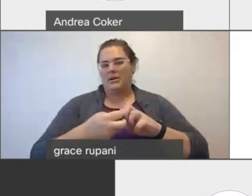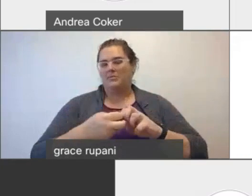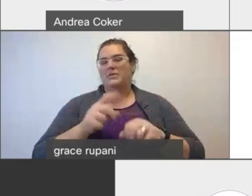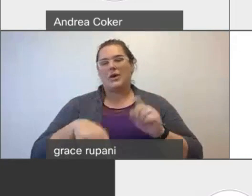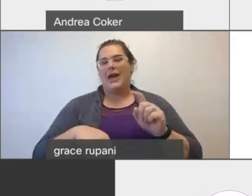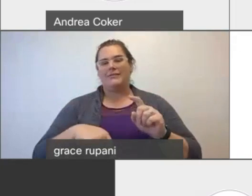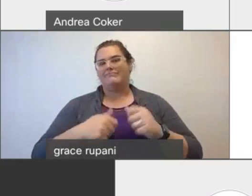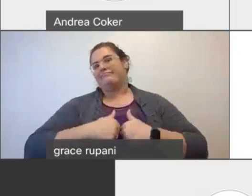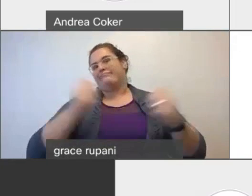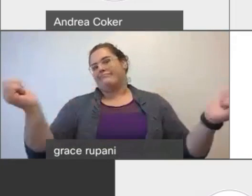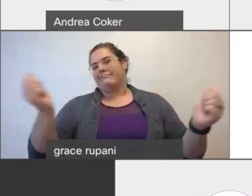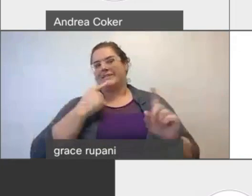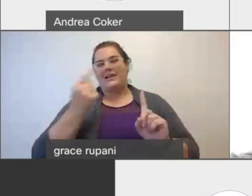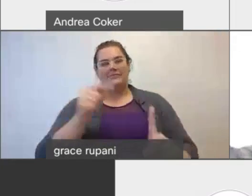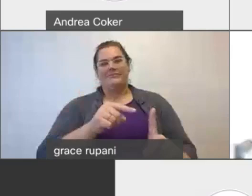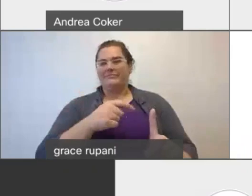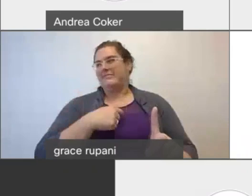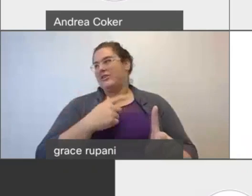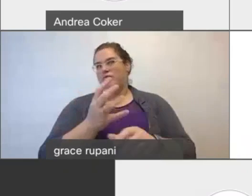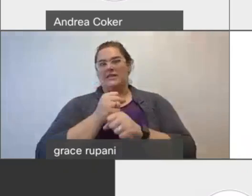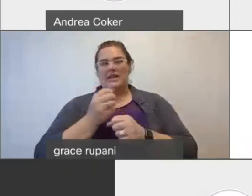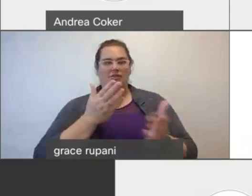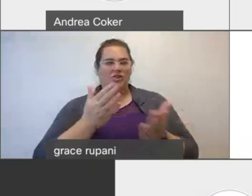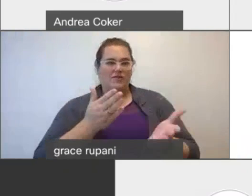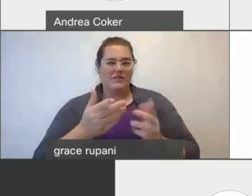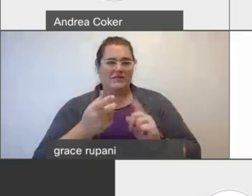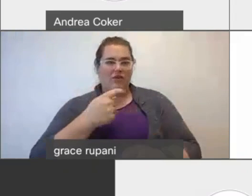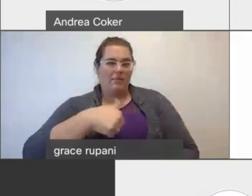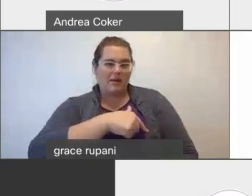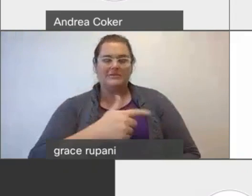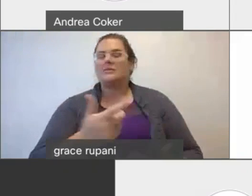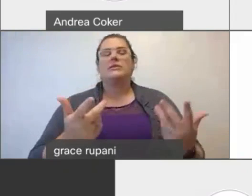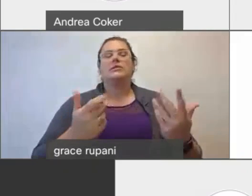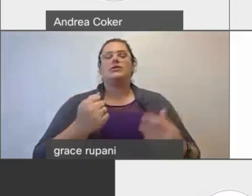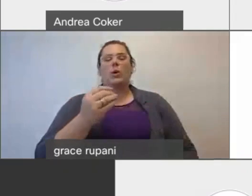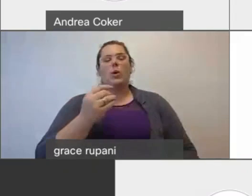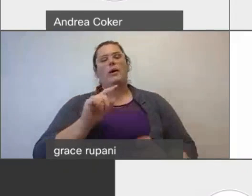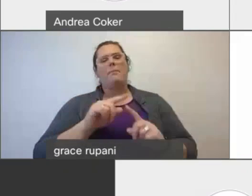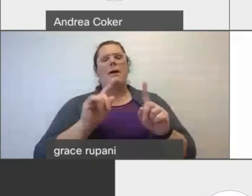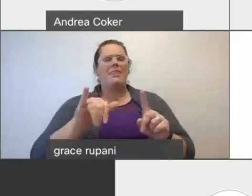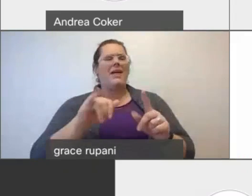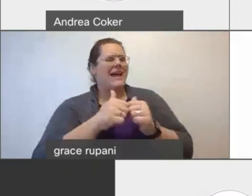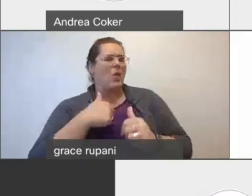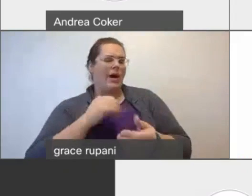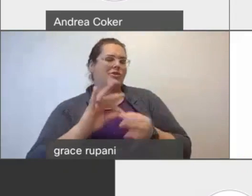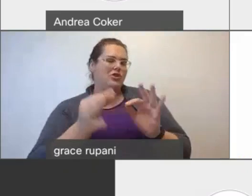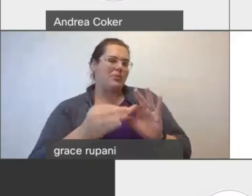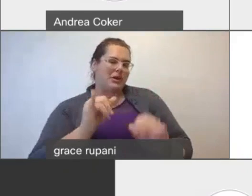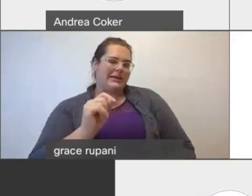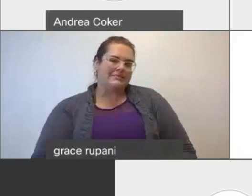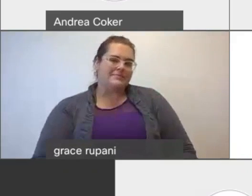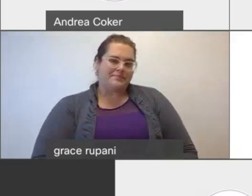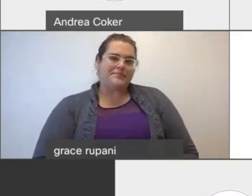us. That seems like a fairly easy one to get over. But that's how I interpreted the question. Oh yeah, well, we